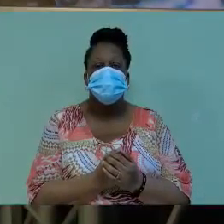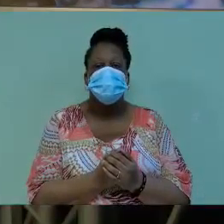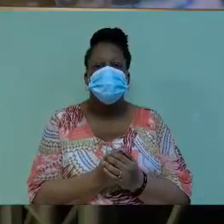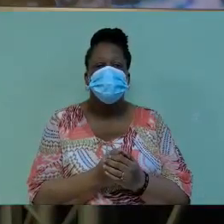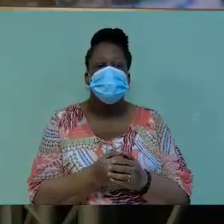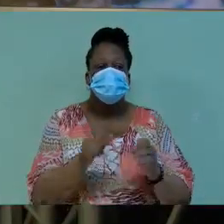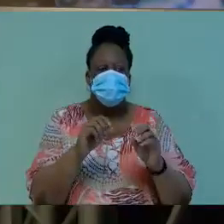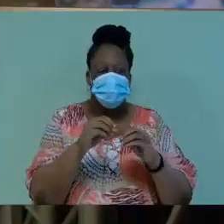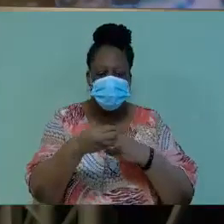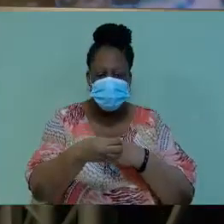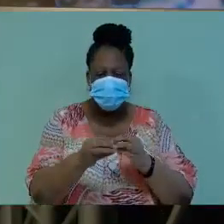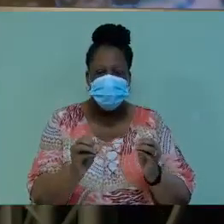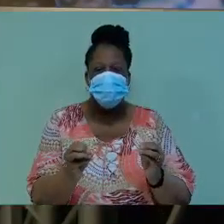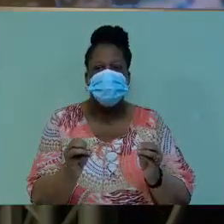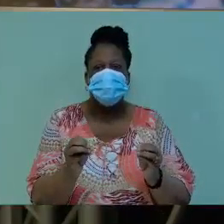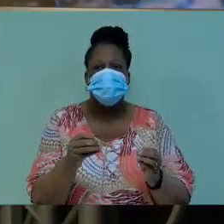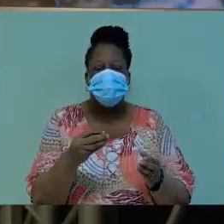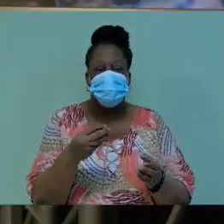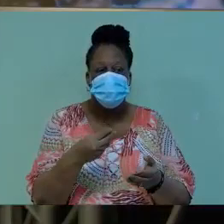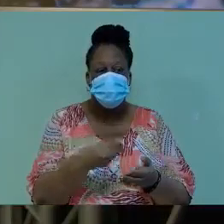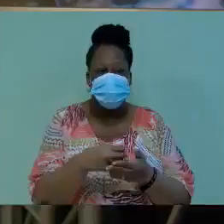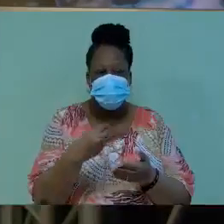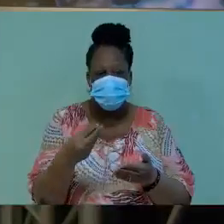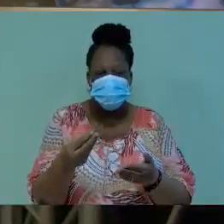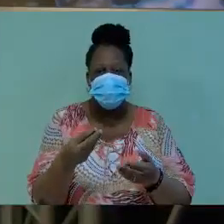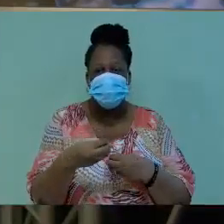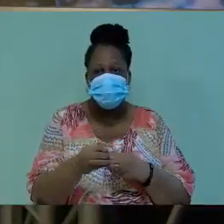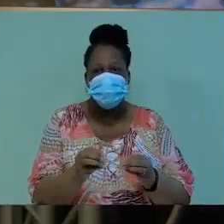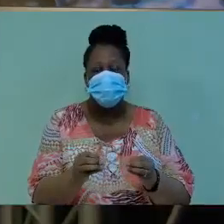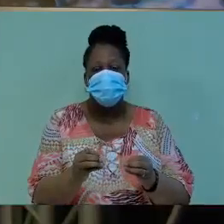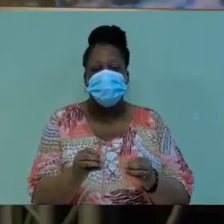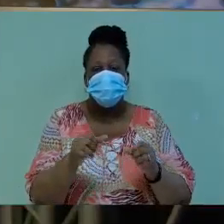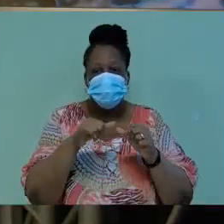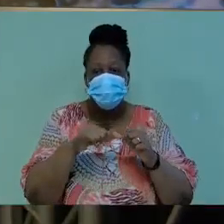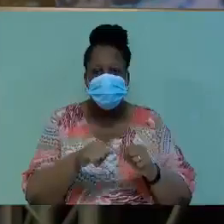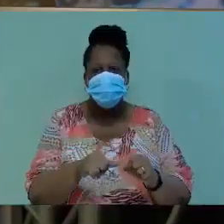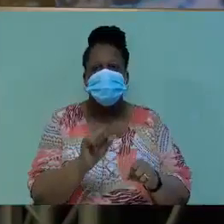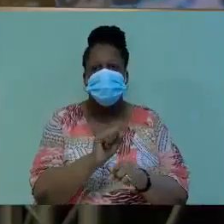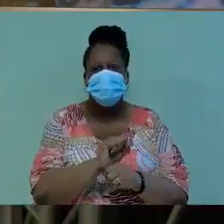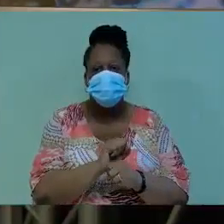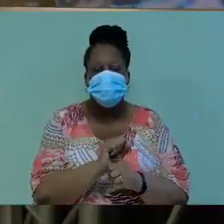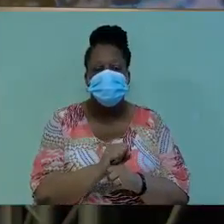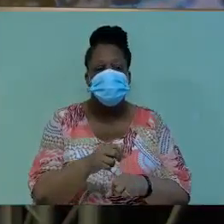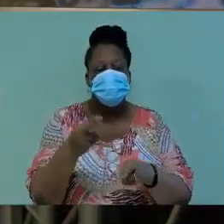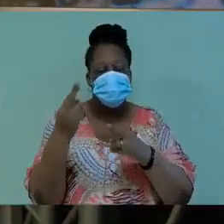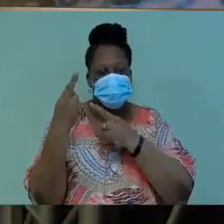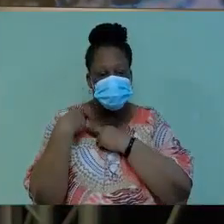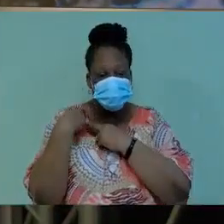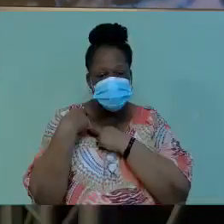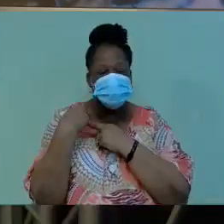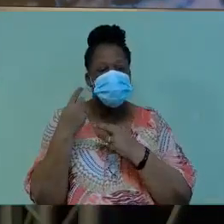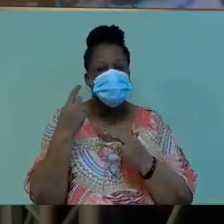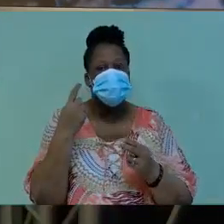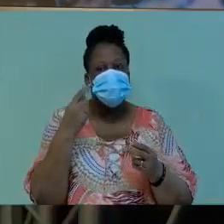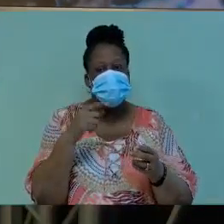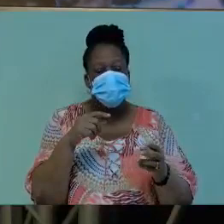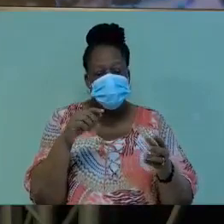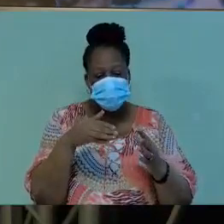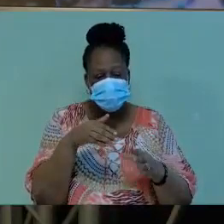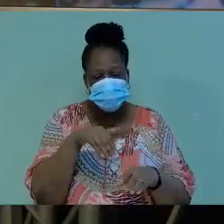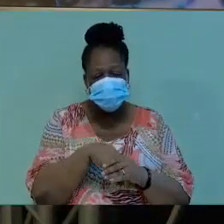General Department, Ministry of Finance, continues to discharge its duties and responsibilities during this